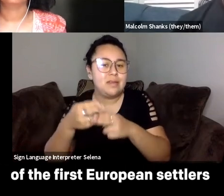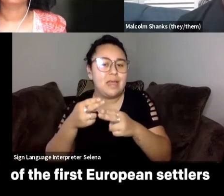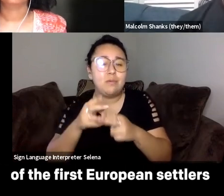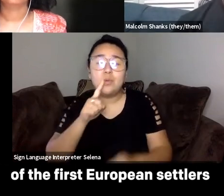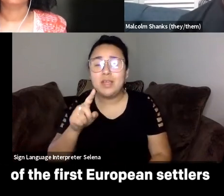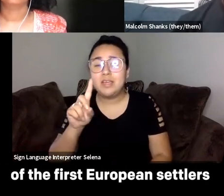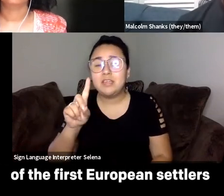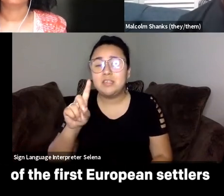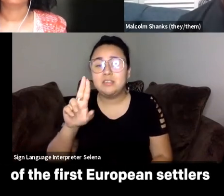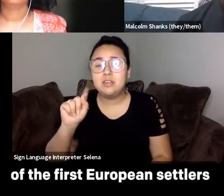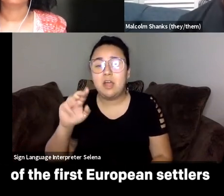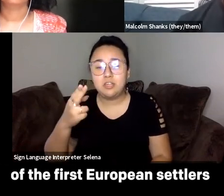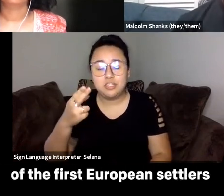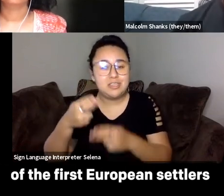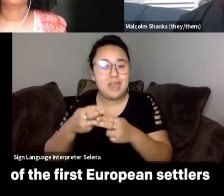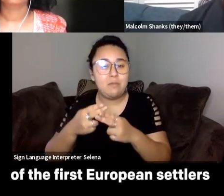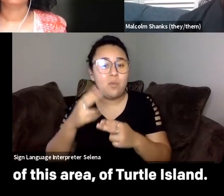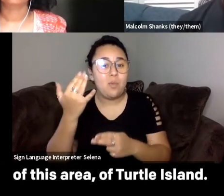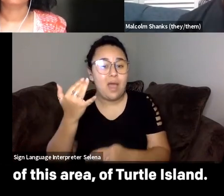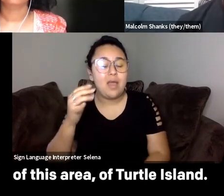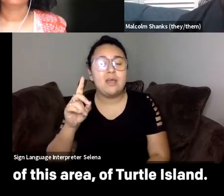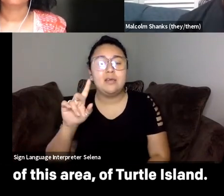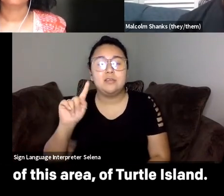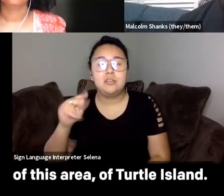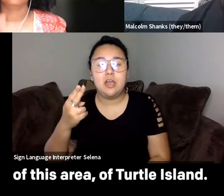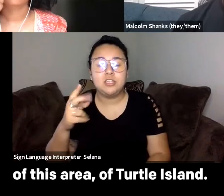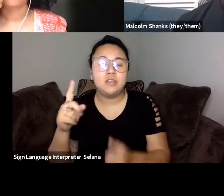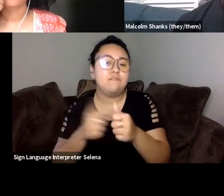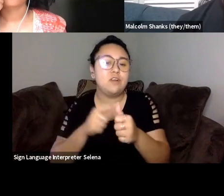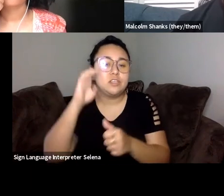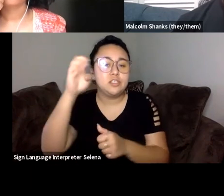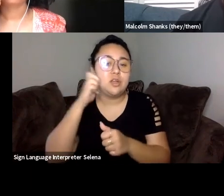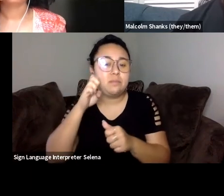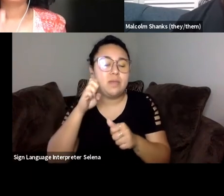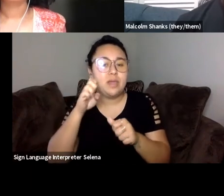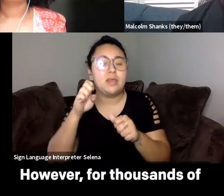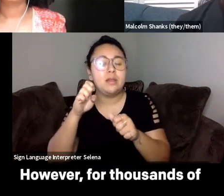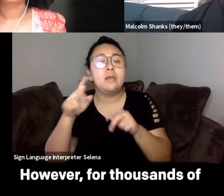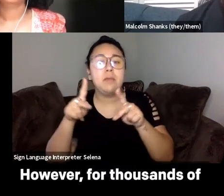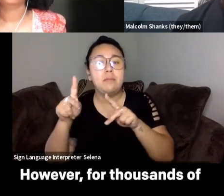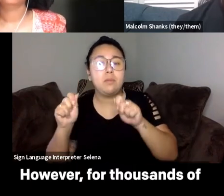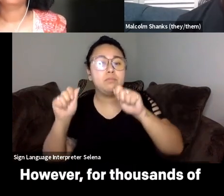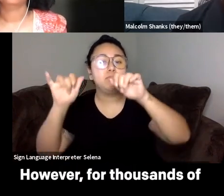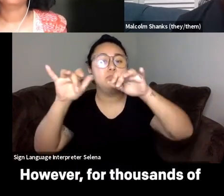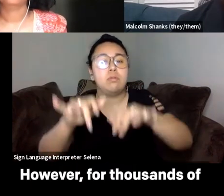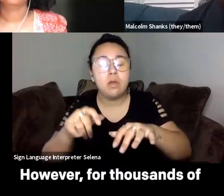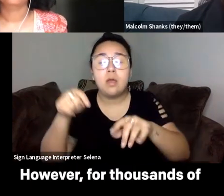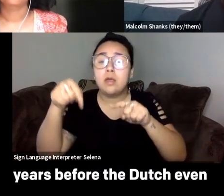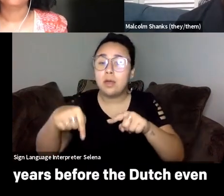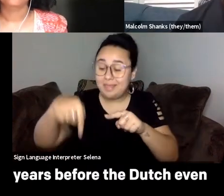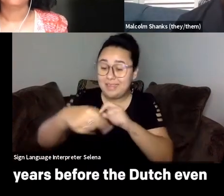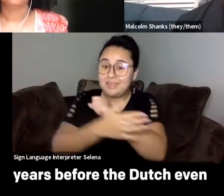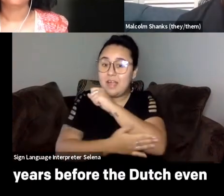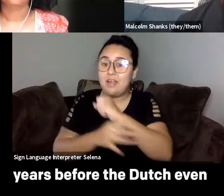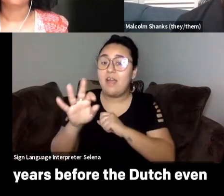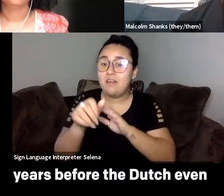because the Dutch were some of the first European settlers of this area of Turtle Island. However,